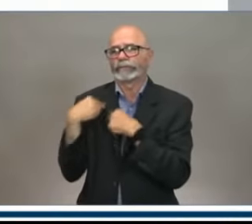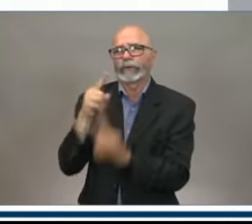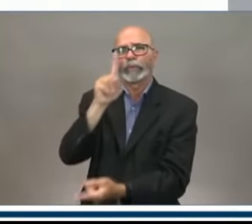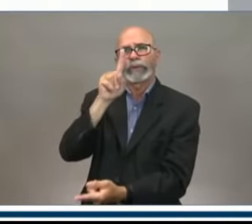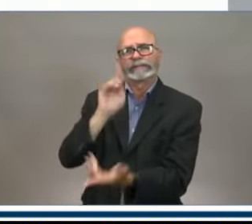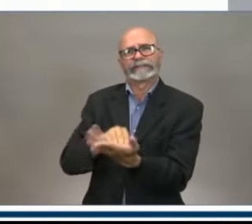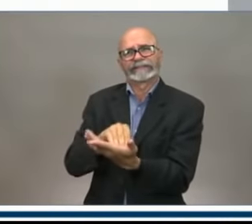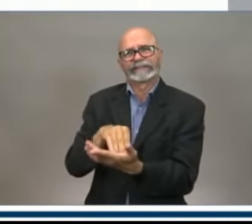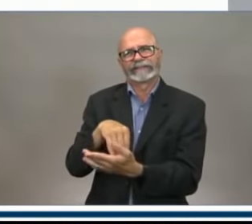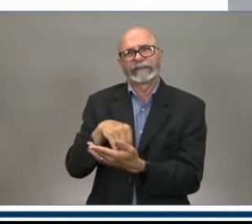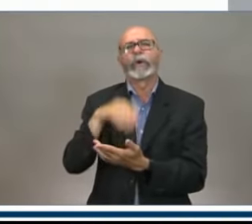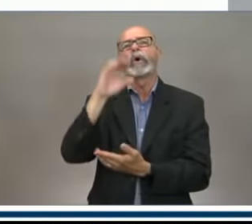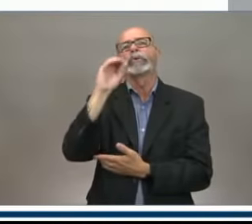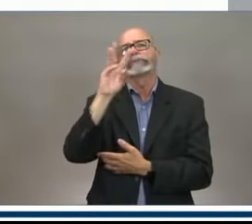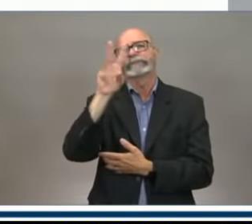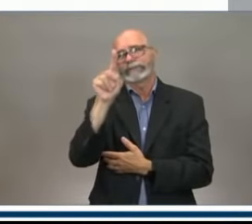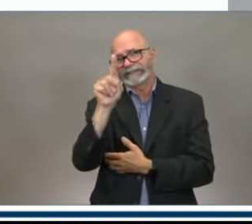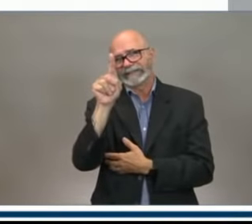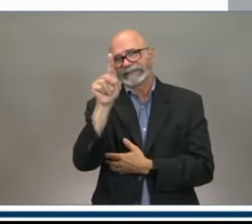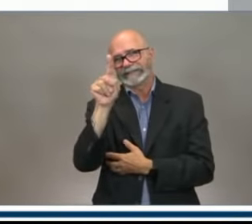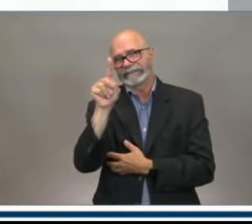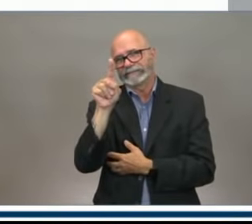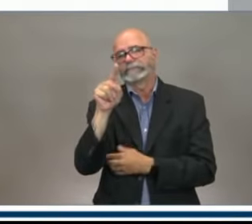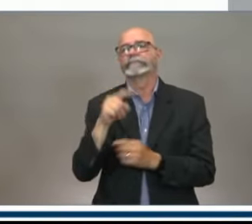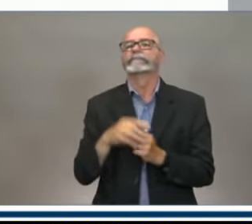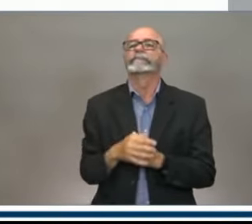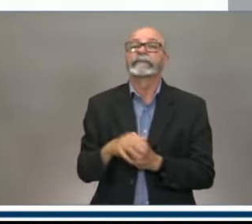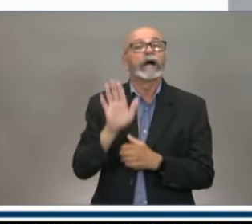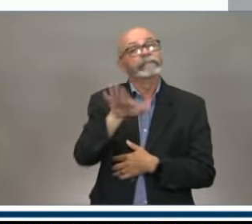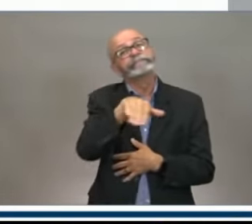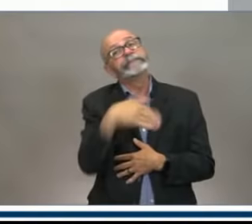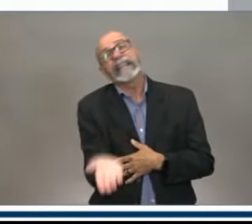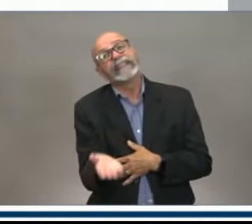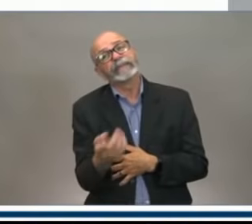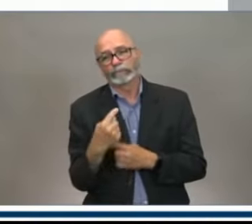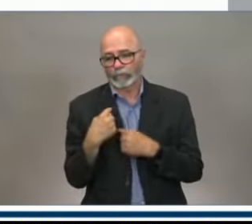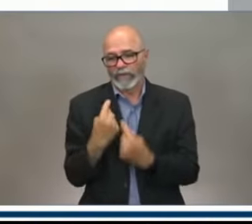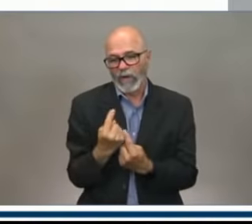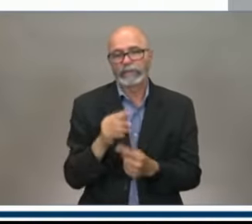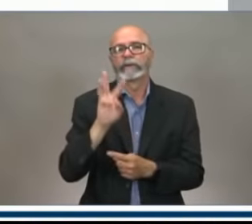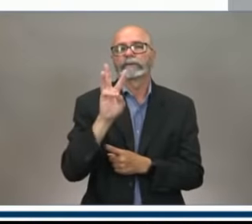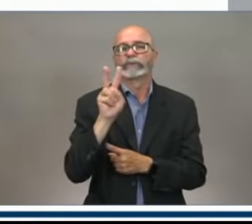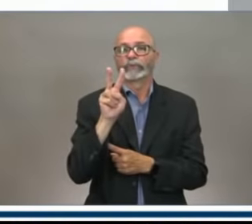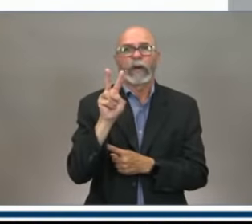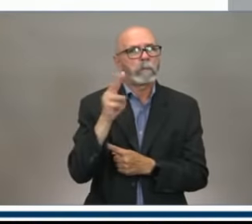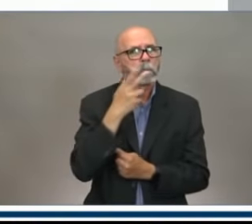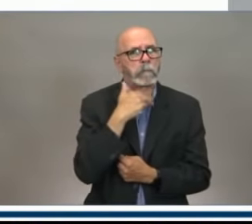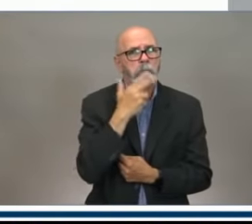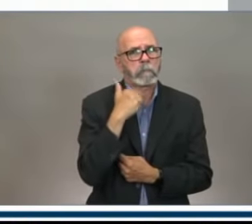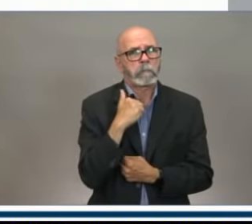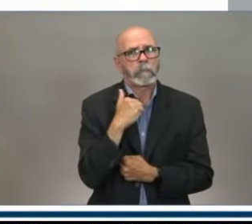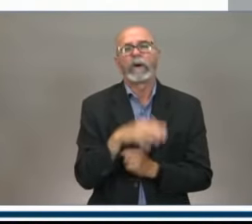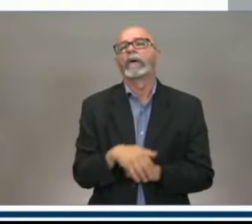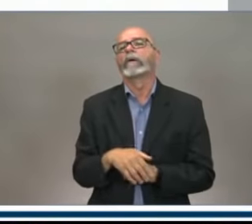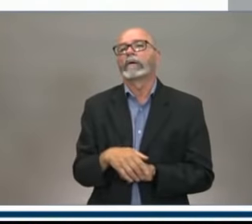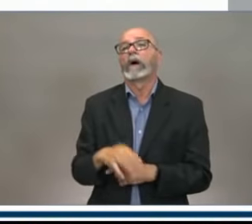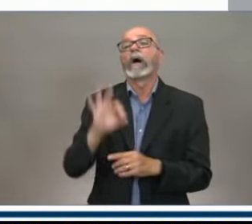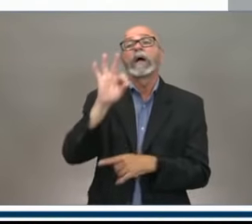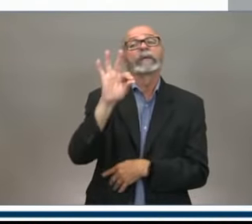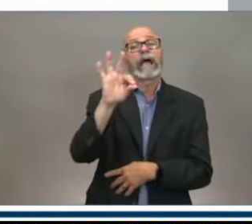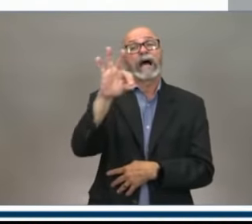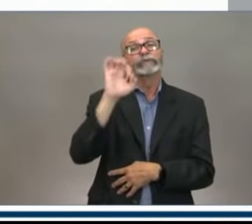for COVID-19. Our total number of deaths is 62, and we now have 994 cases that